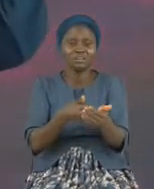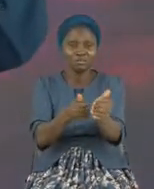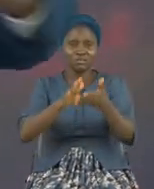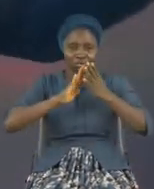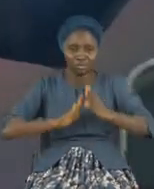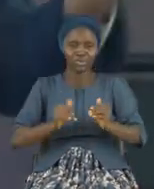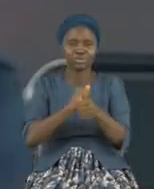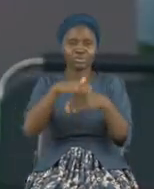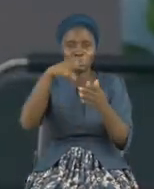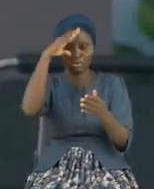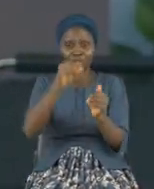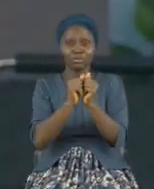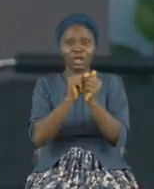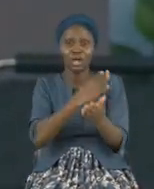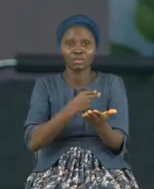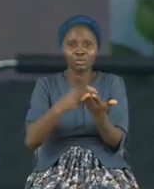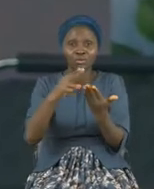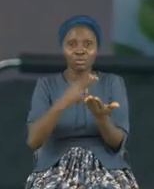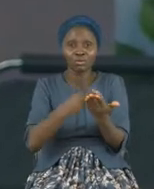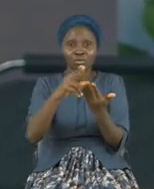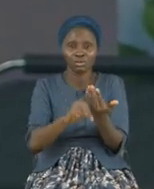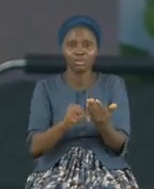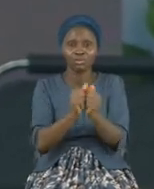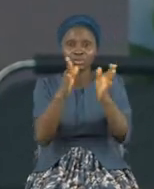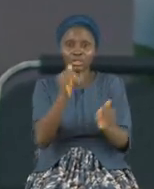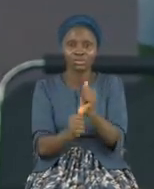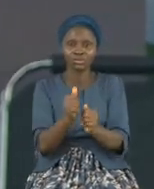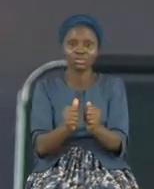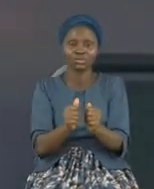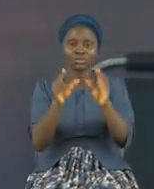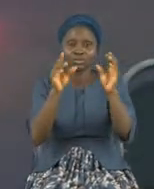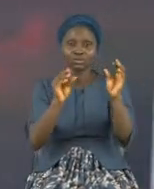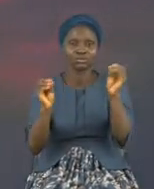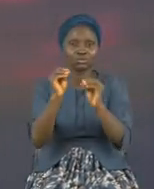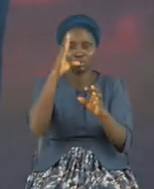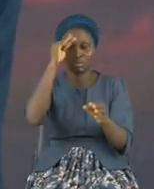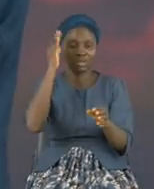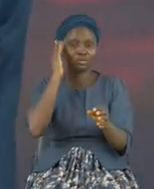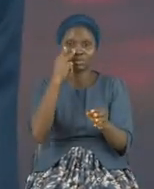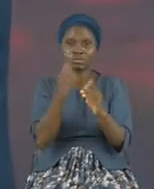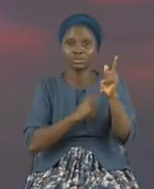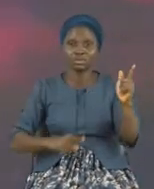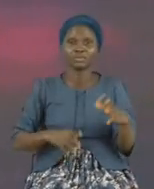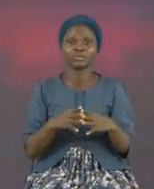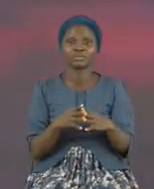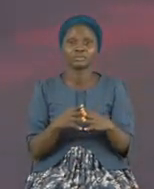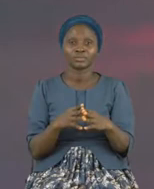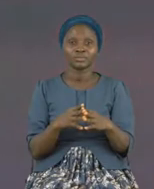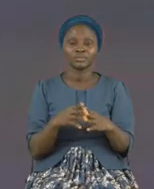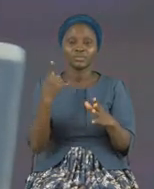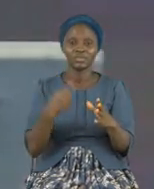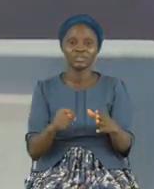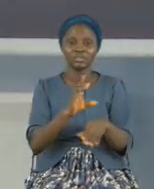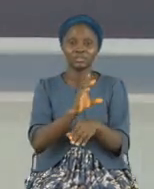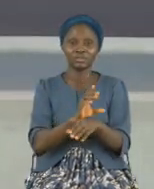his walk with the Lord, he knew that. He didn't have to join a denomination called Deeper